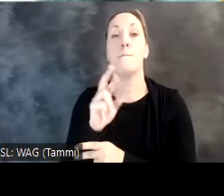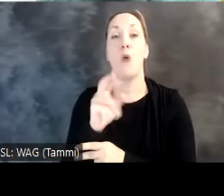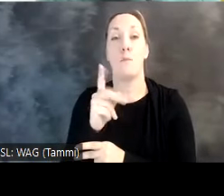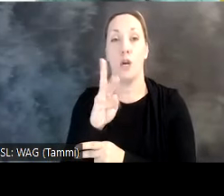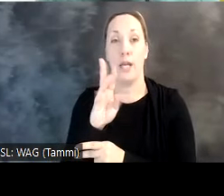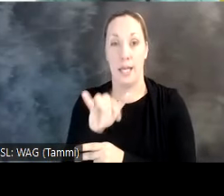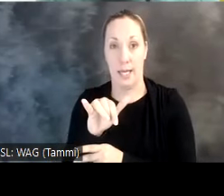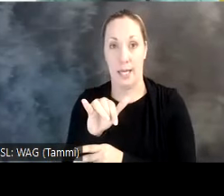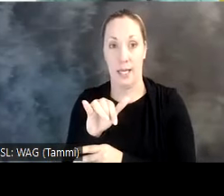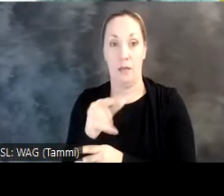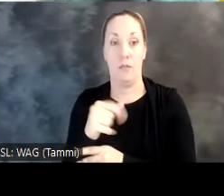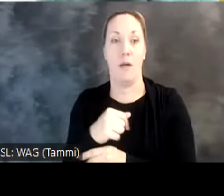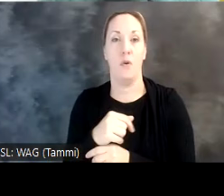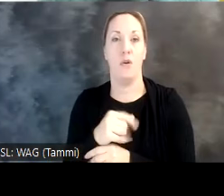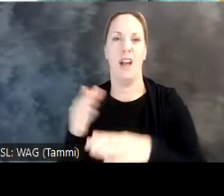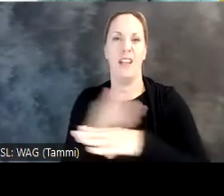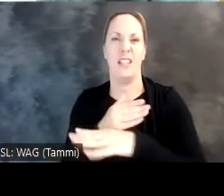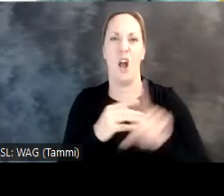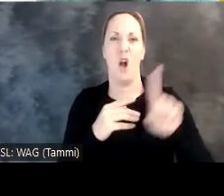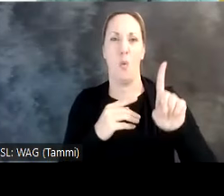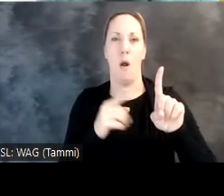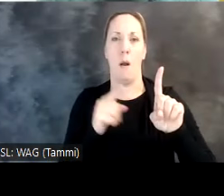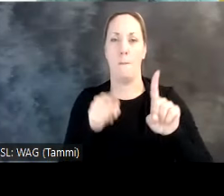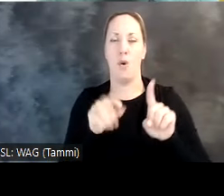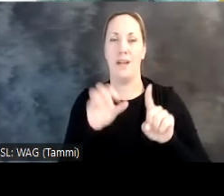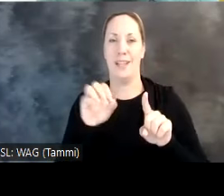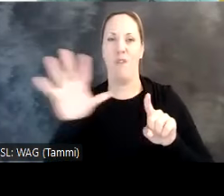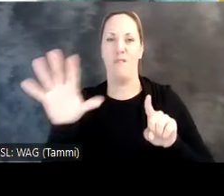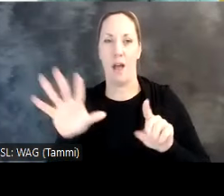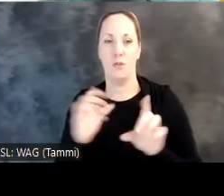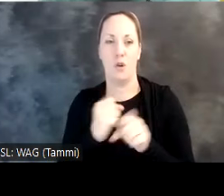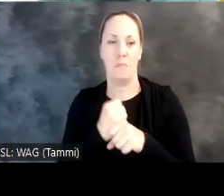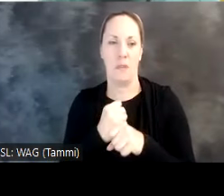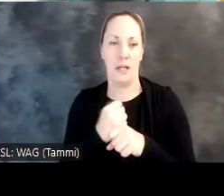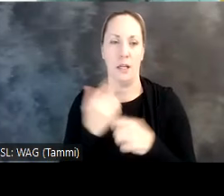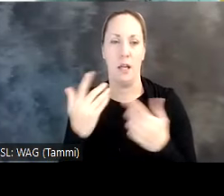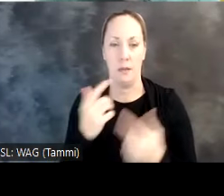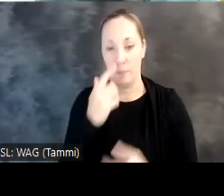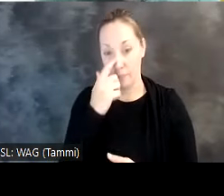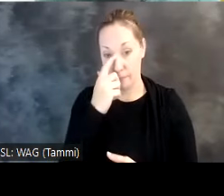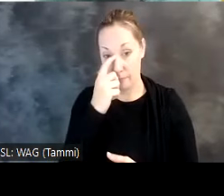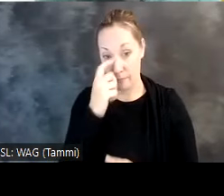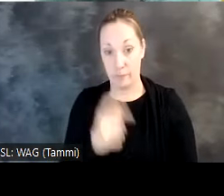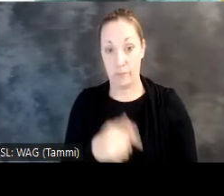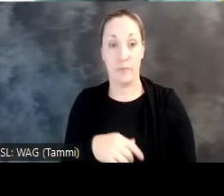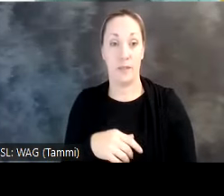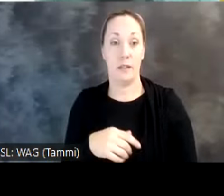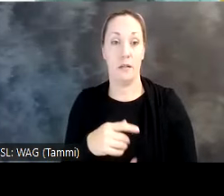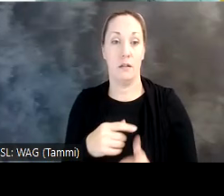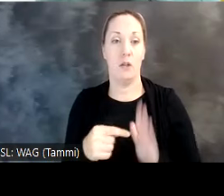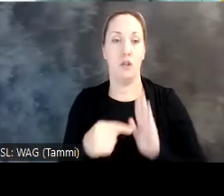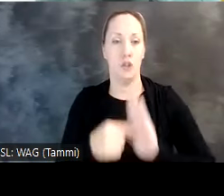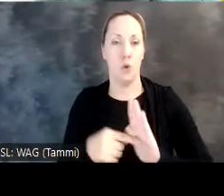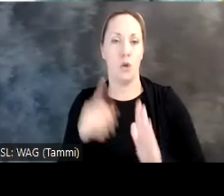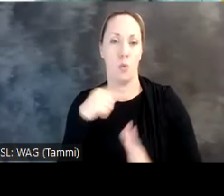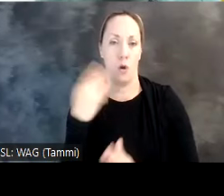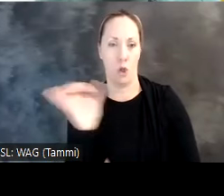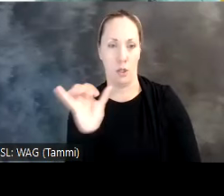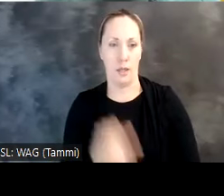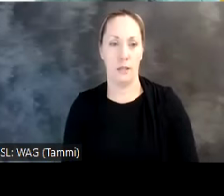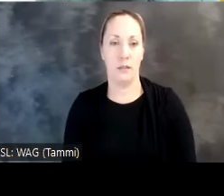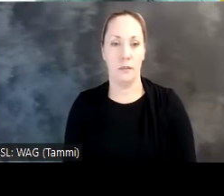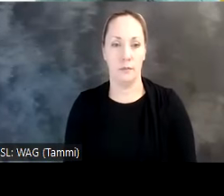of 1.05, so I'll just play that GIF so it is visible how it will appear. So you